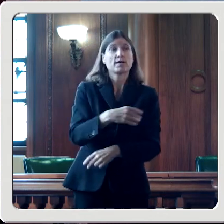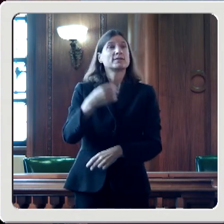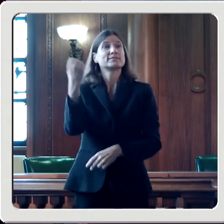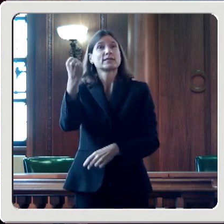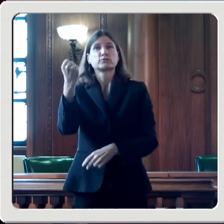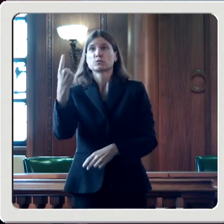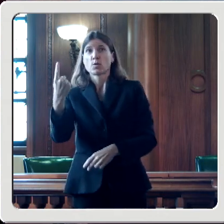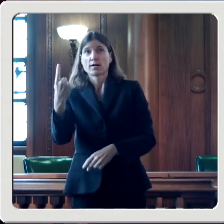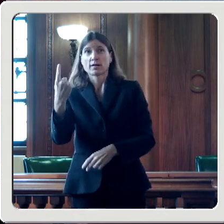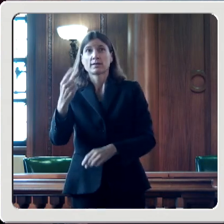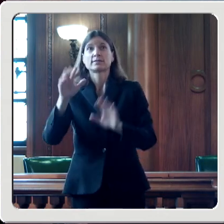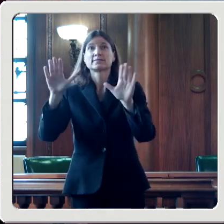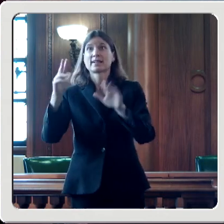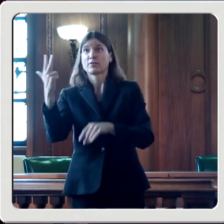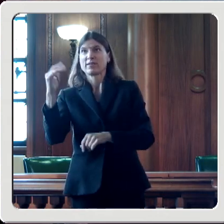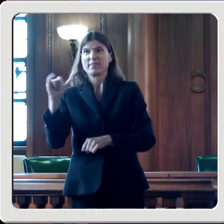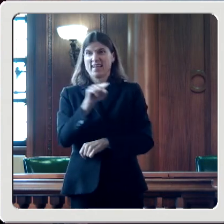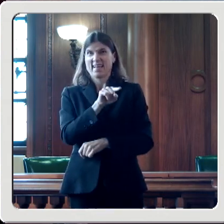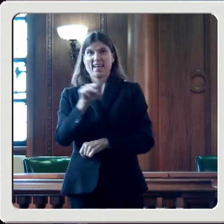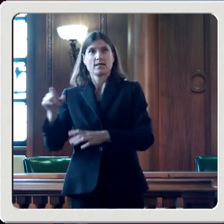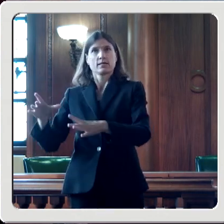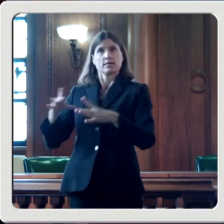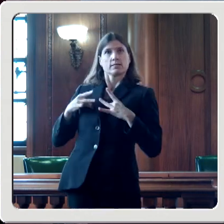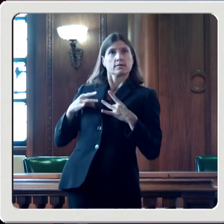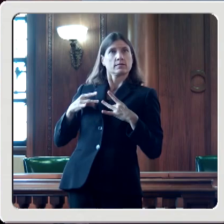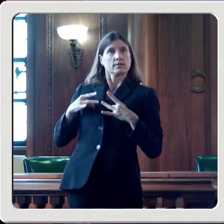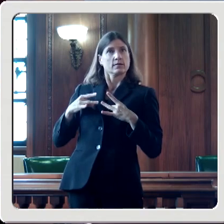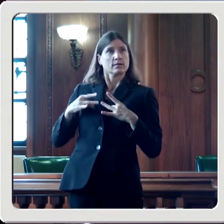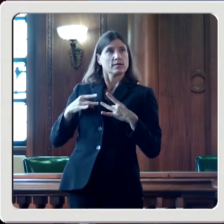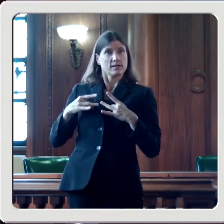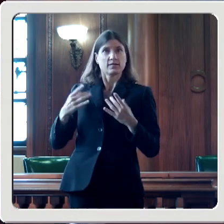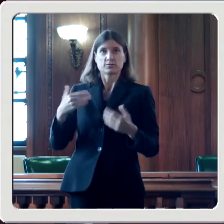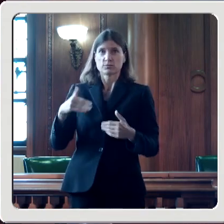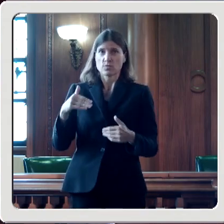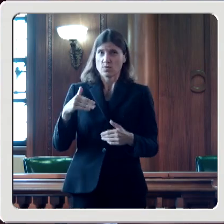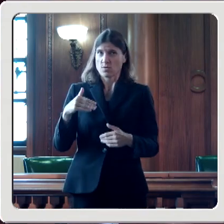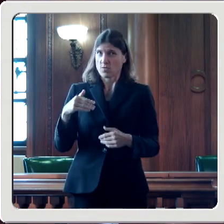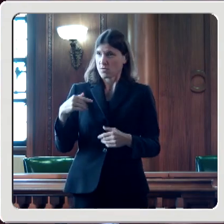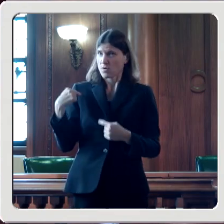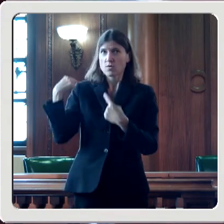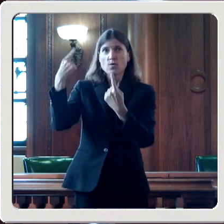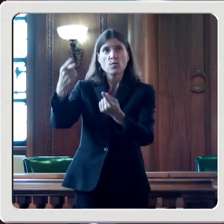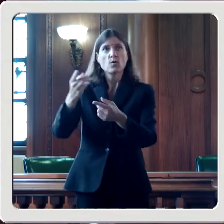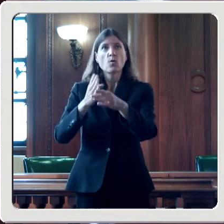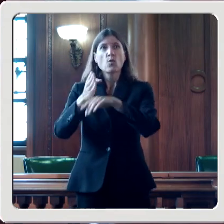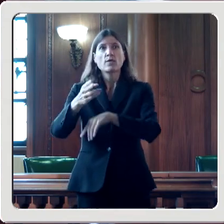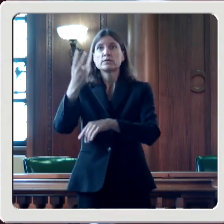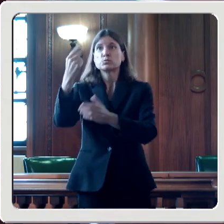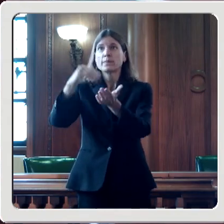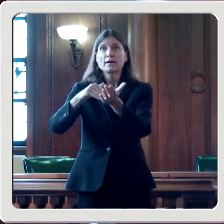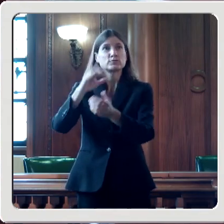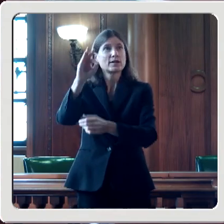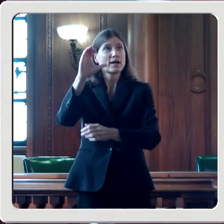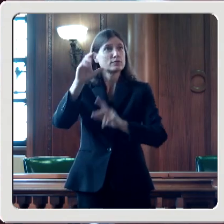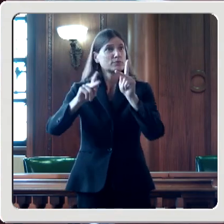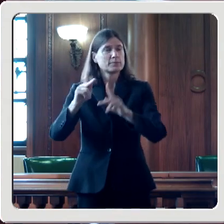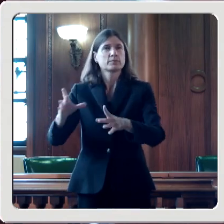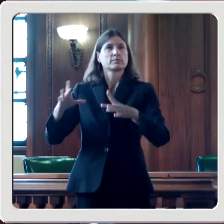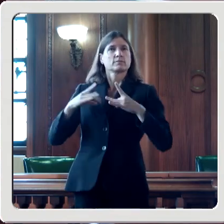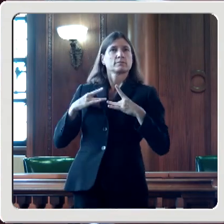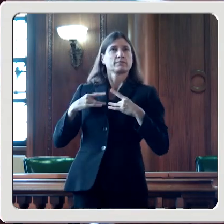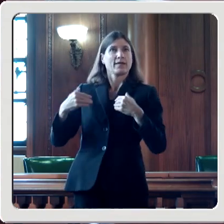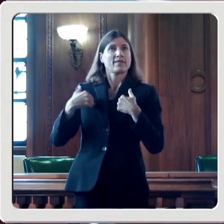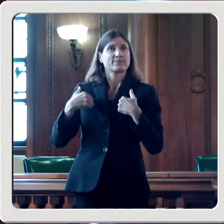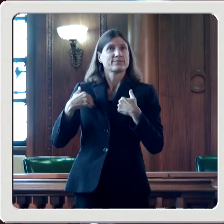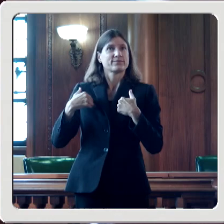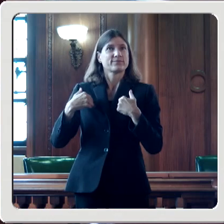Sunday, for a total of 2,973. So this is the first weekend, probably going back to when this all